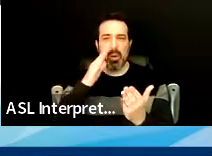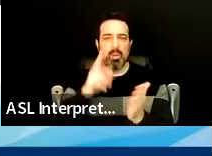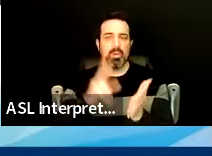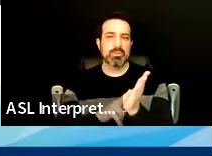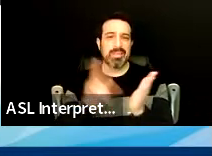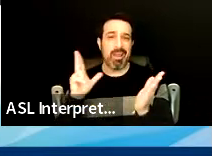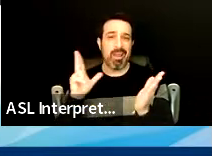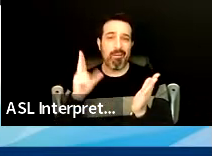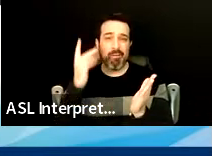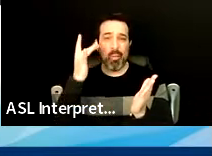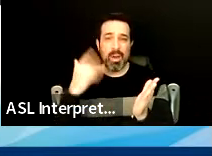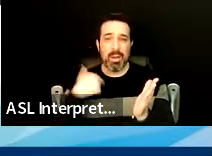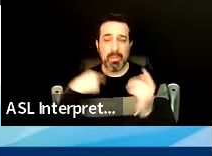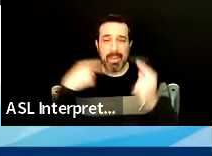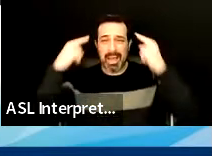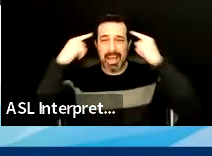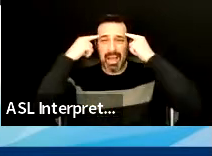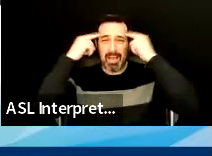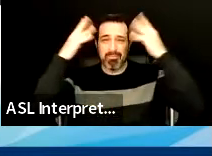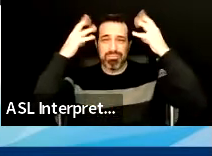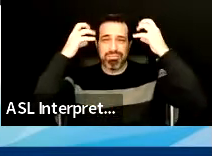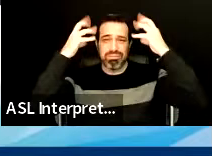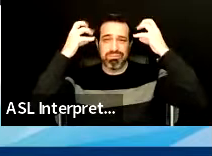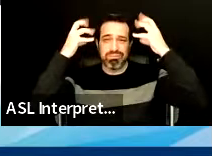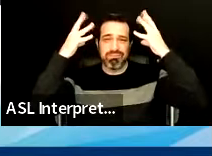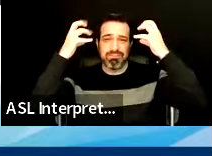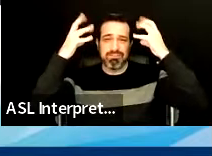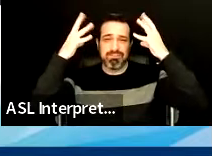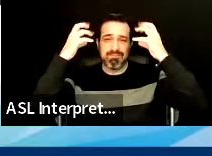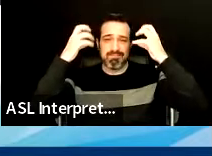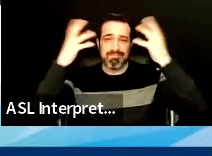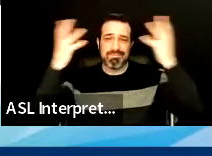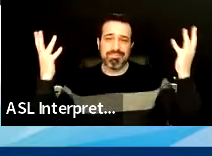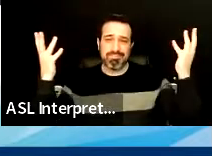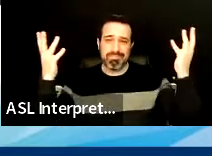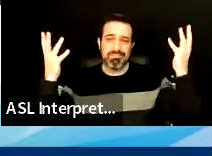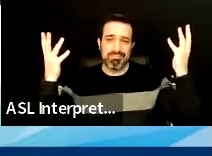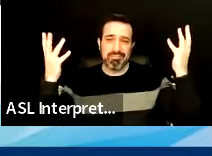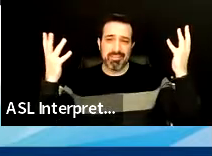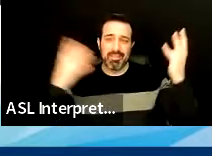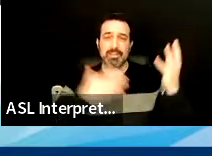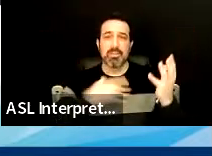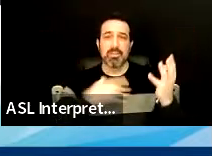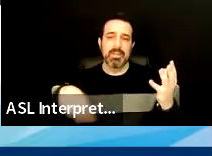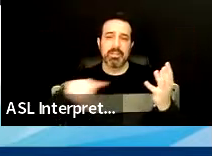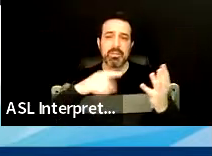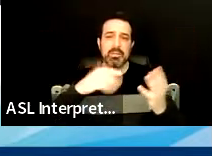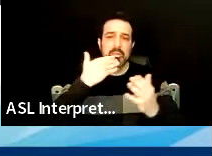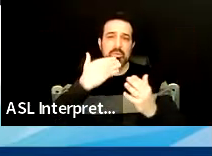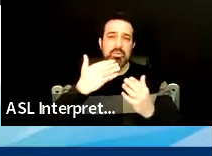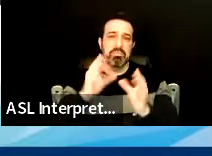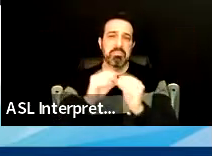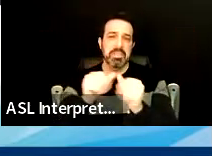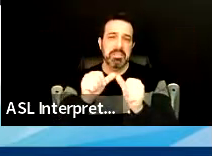off because my head is pounding. So please have a good rest of the